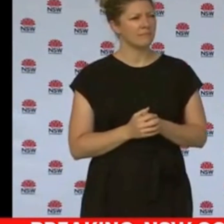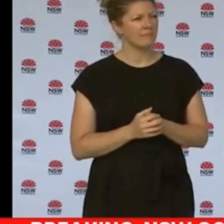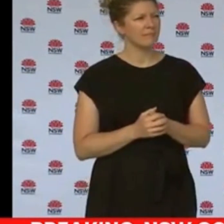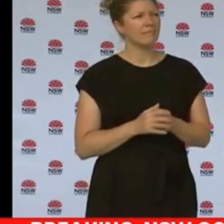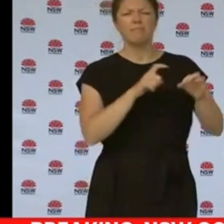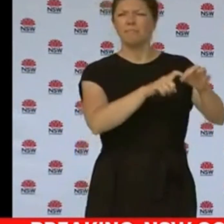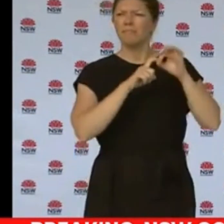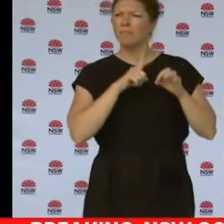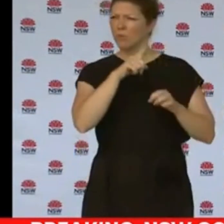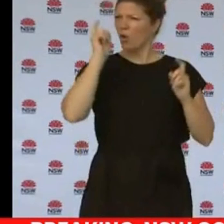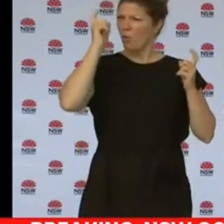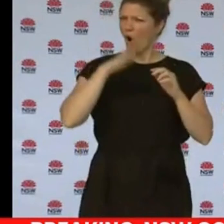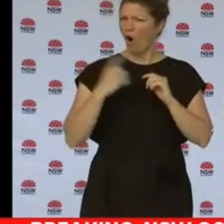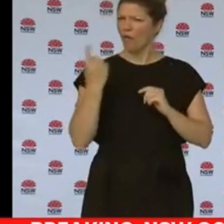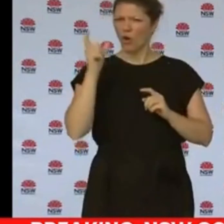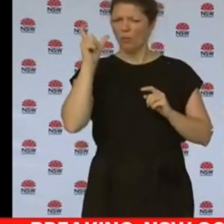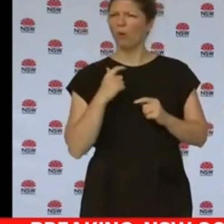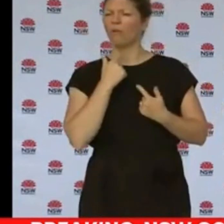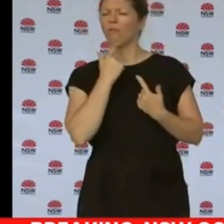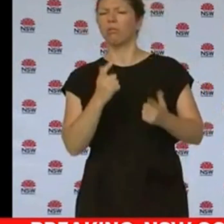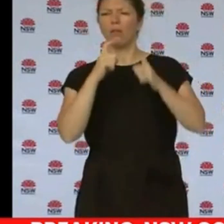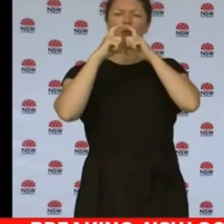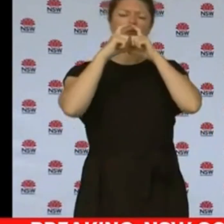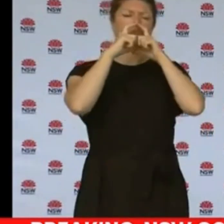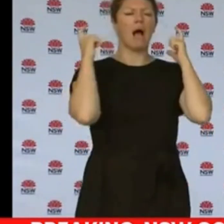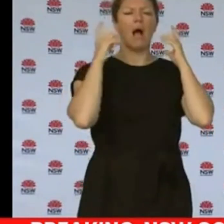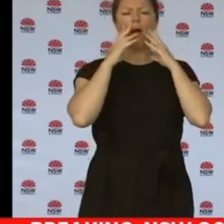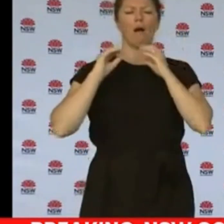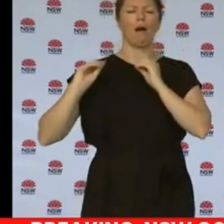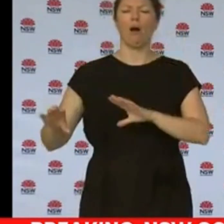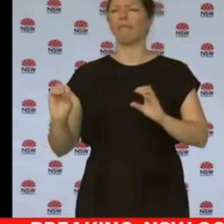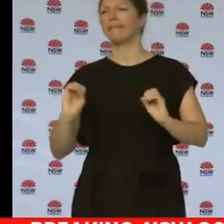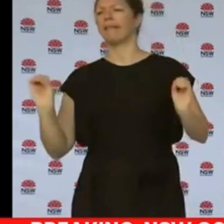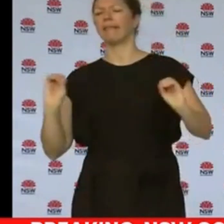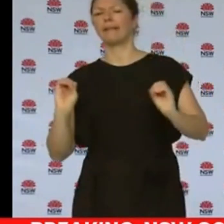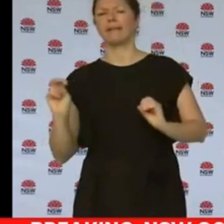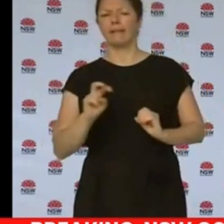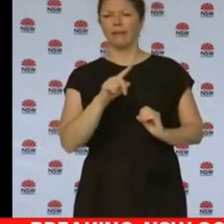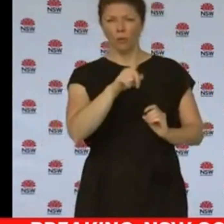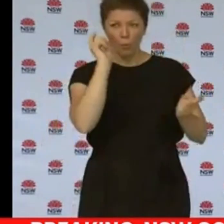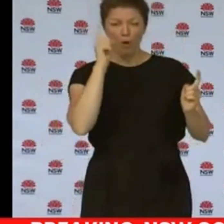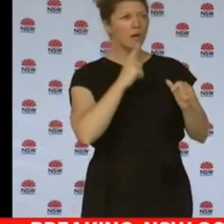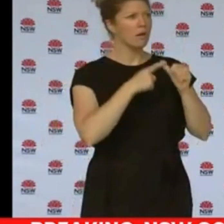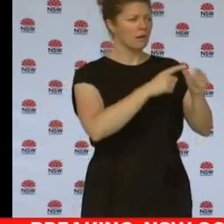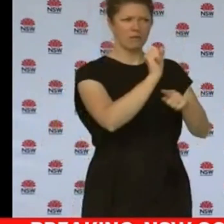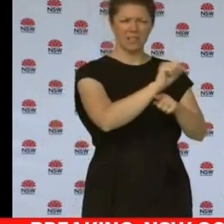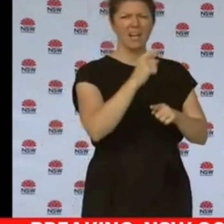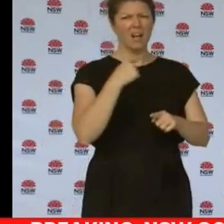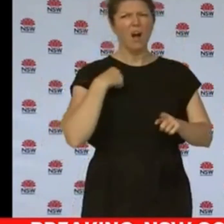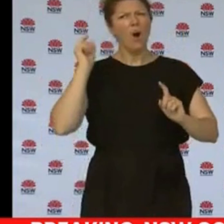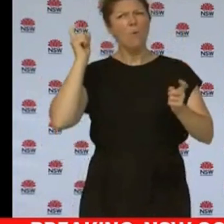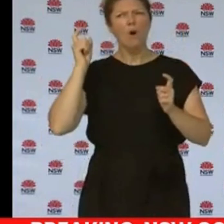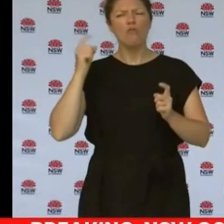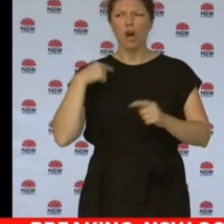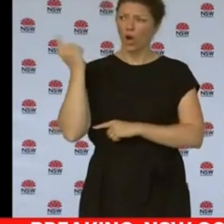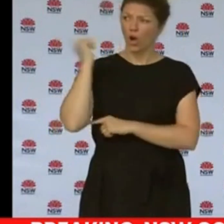at the Intercontinental. Is that a concern? Oh, of course it's a concern. If there's any example of people not doing the right thing, of course it's a concern, and